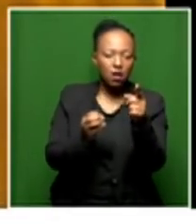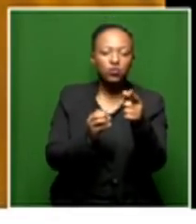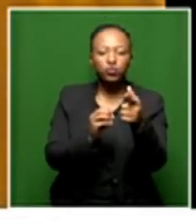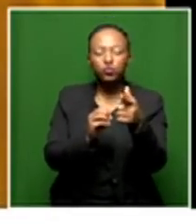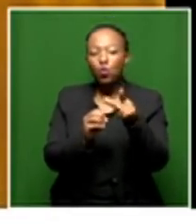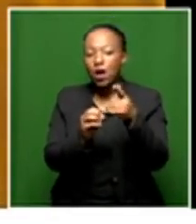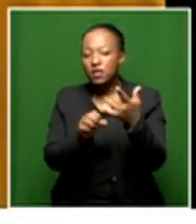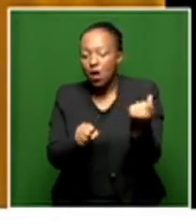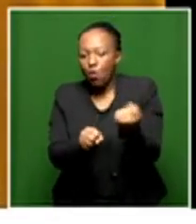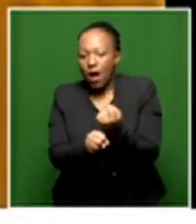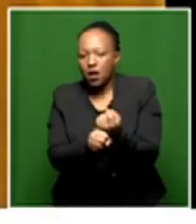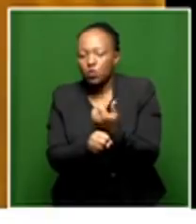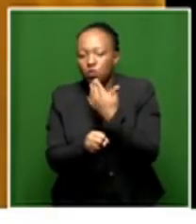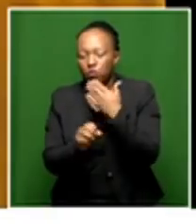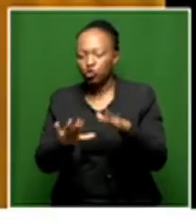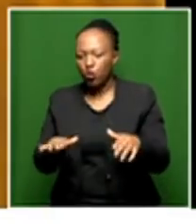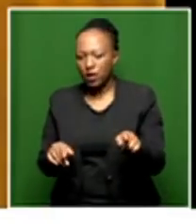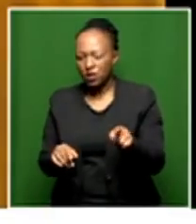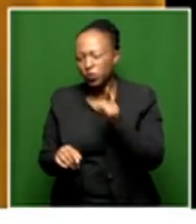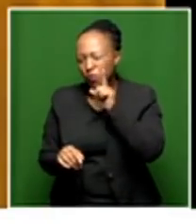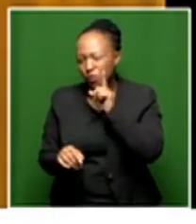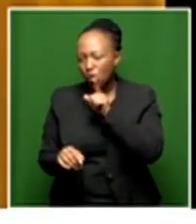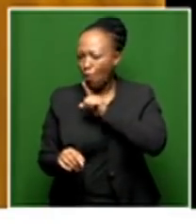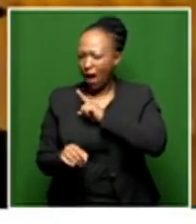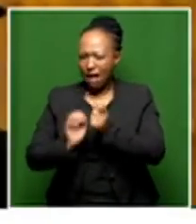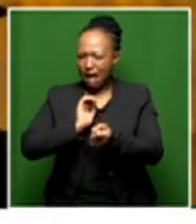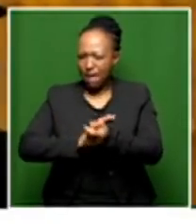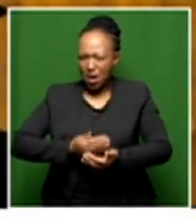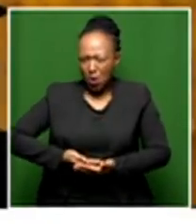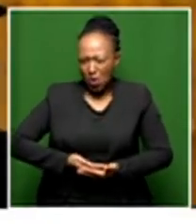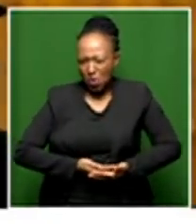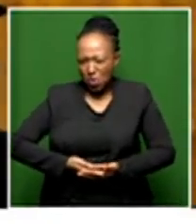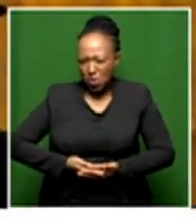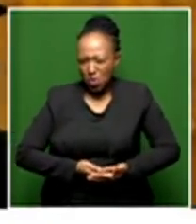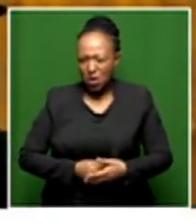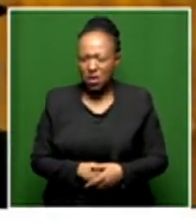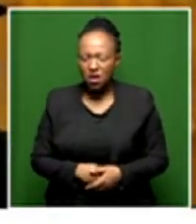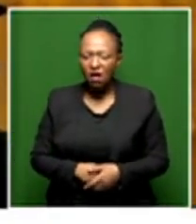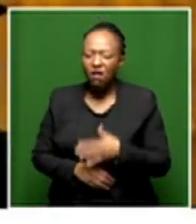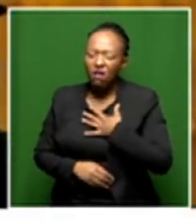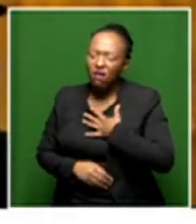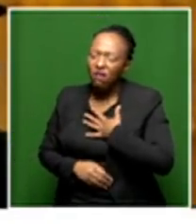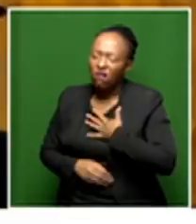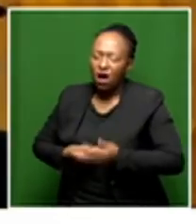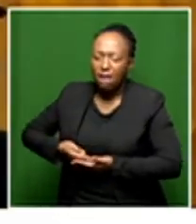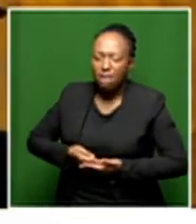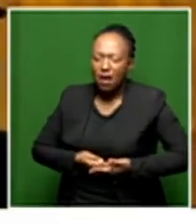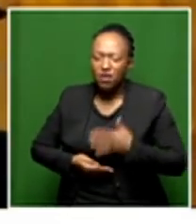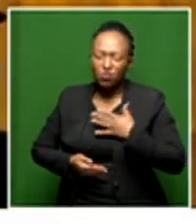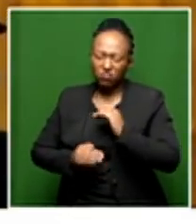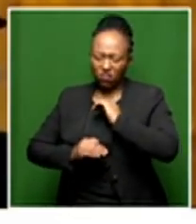with children, looking specifically at these questions. Oh, these little babies are just, they're so delicate. You just want to protect